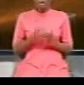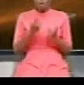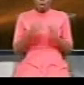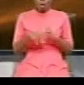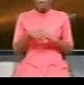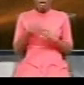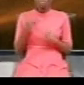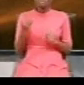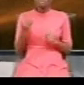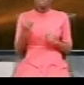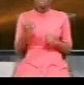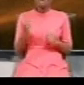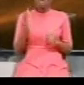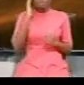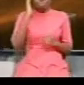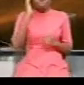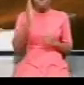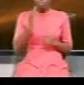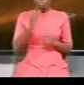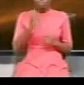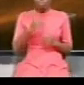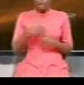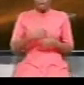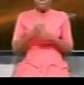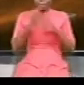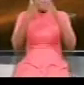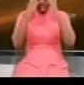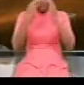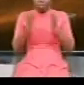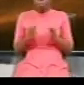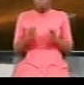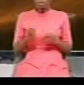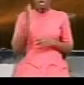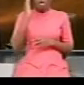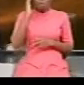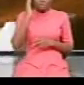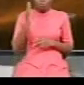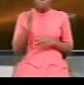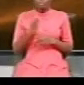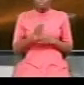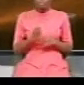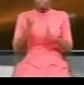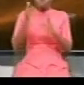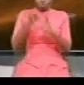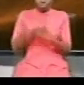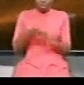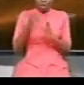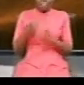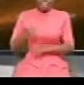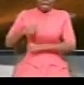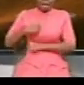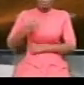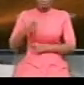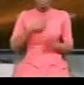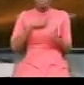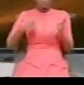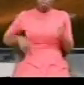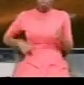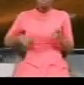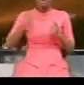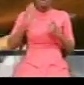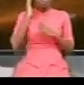out, should make decision, should join the army of the Lord,